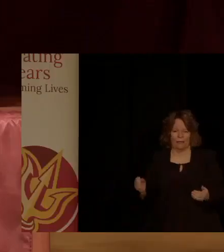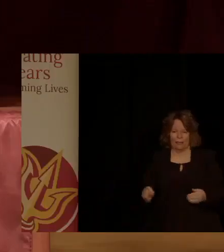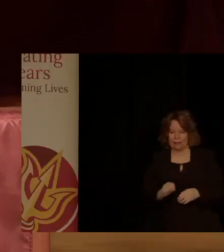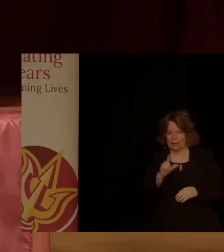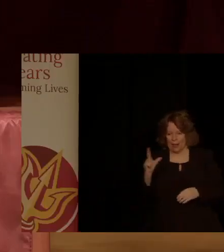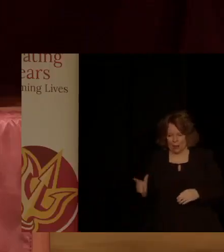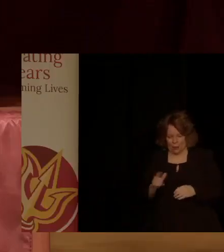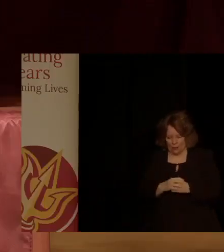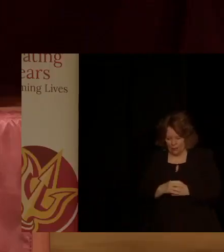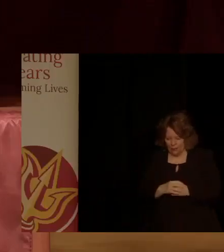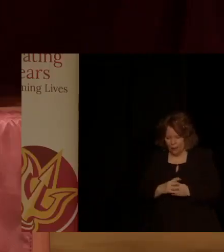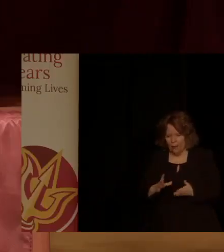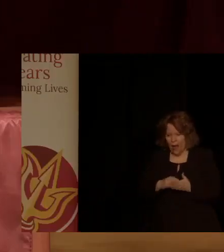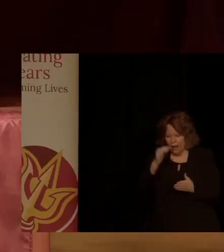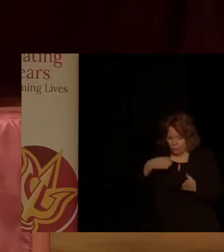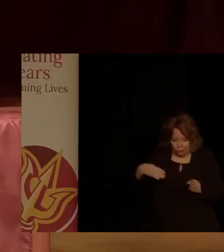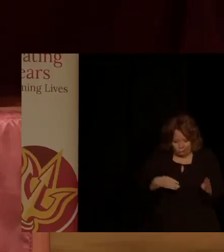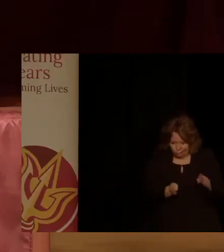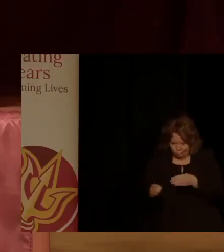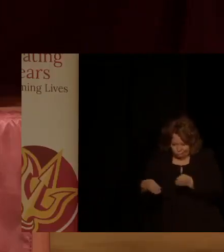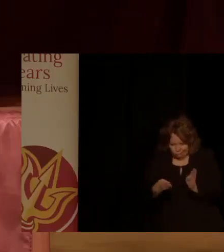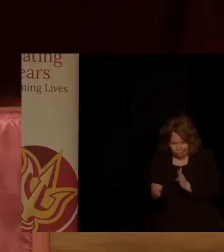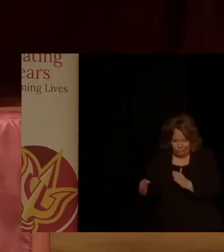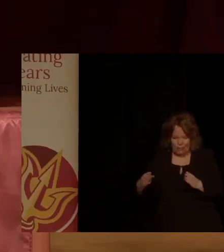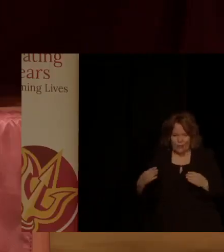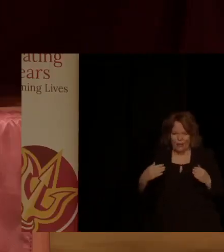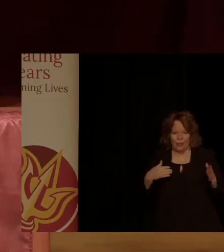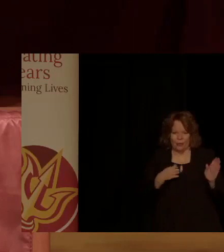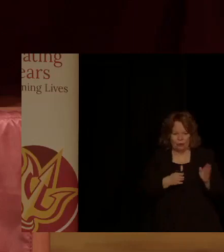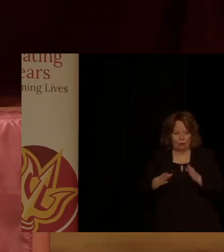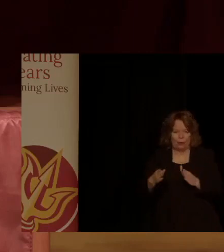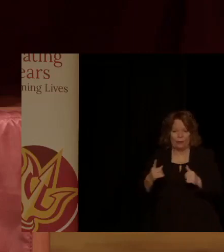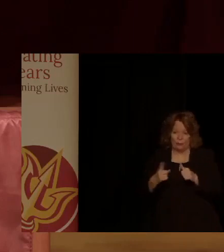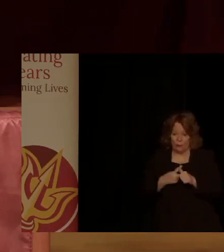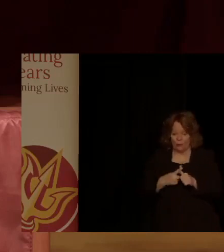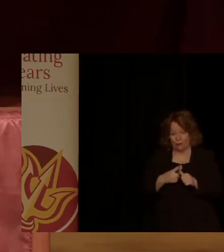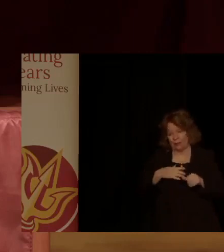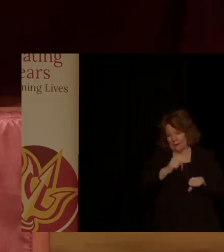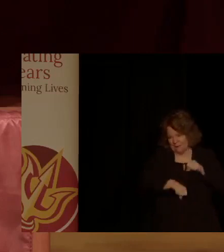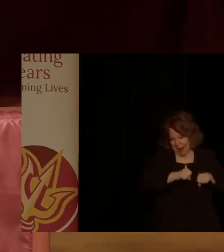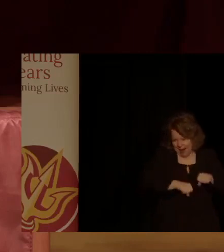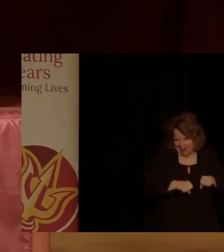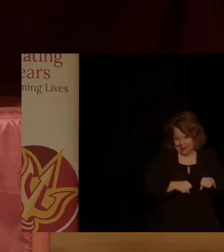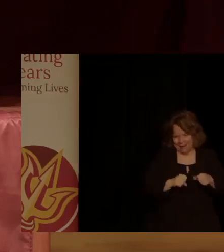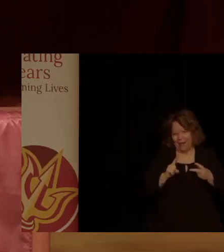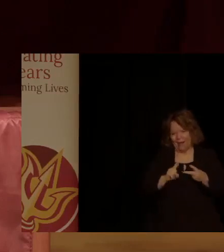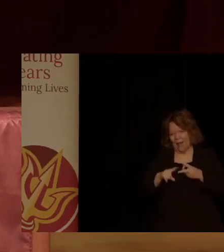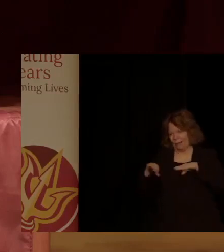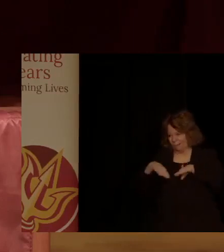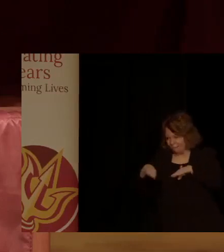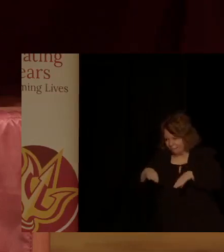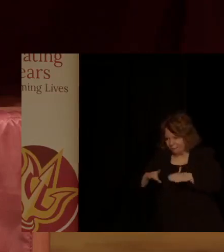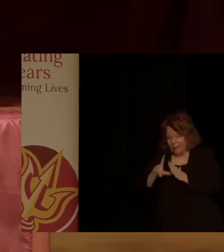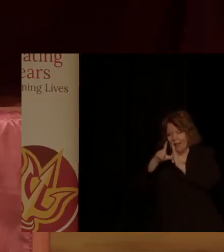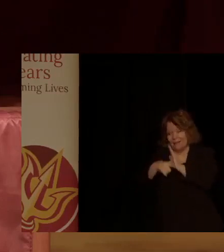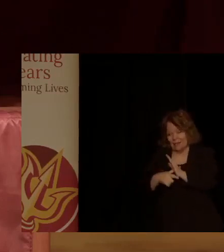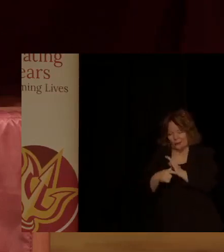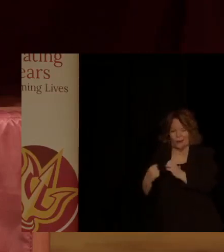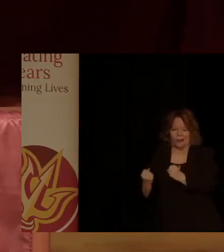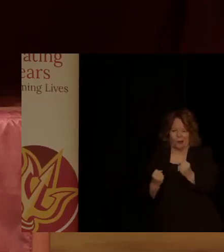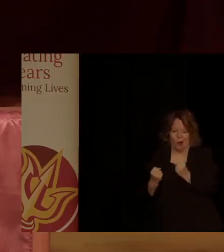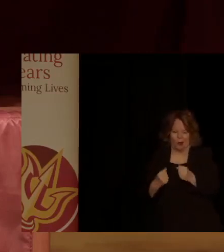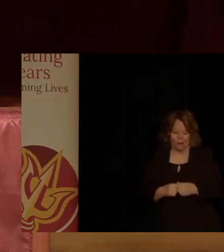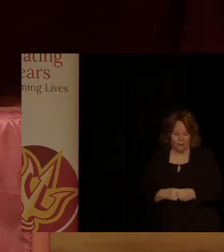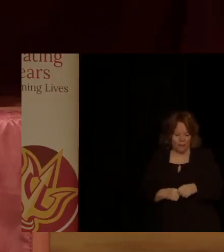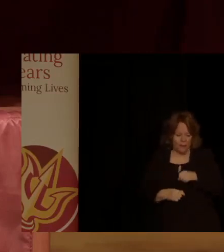learned to navigate the winding streets of our community, first on my bike, then on foot, and eventually by car.